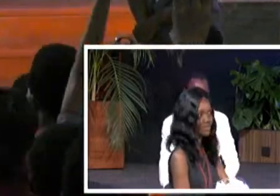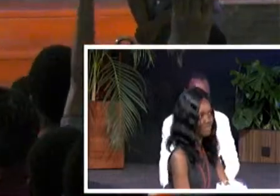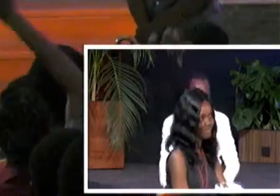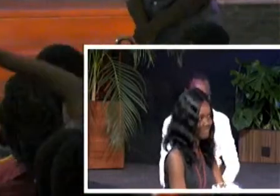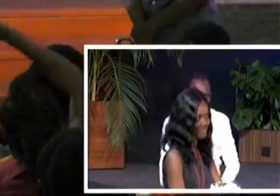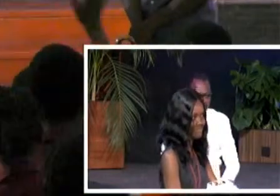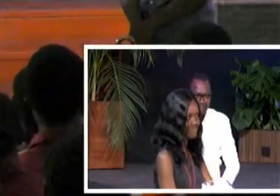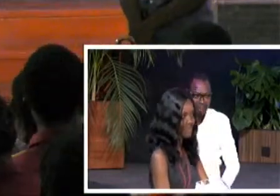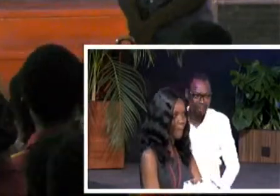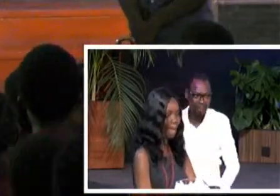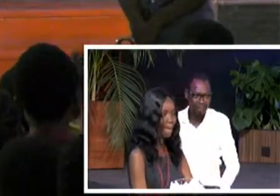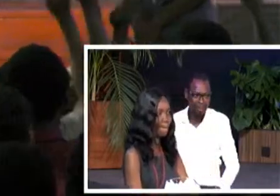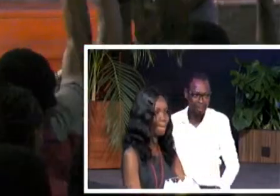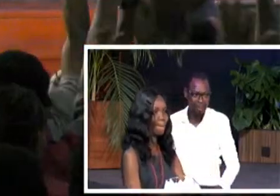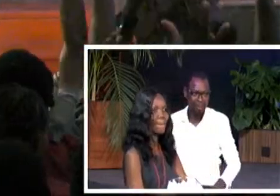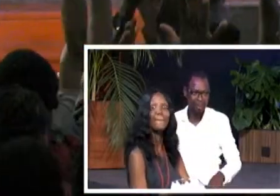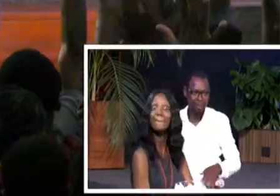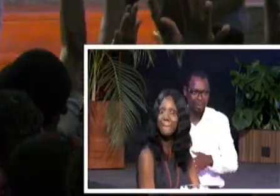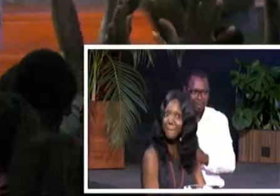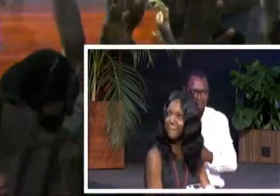32%. How many think it's Benedict?